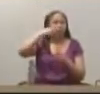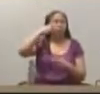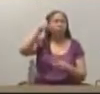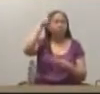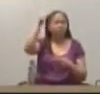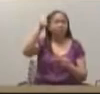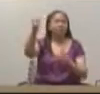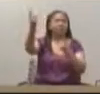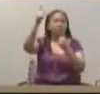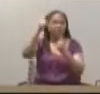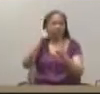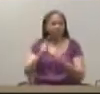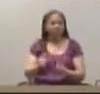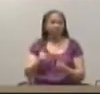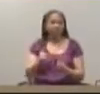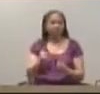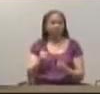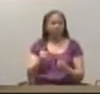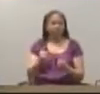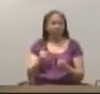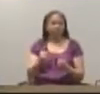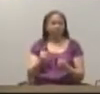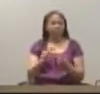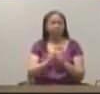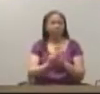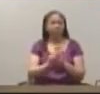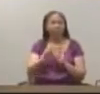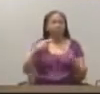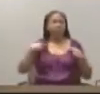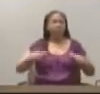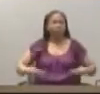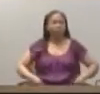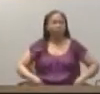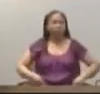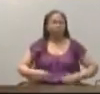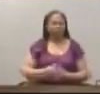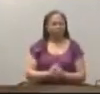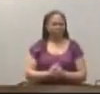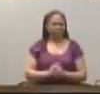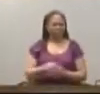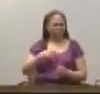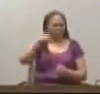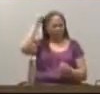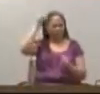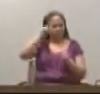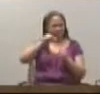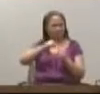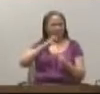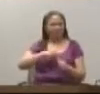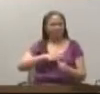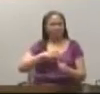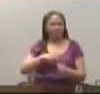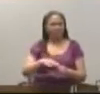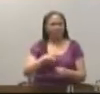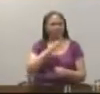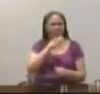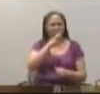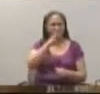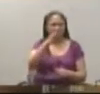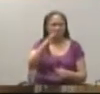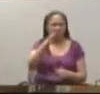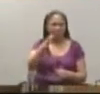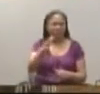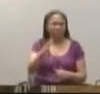onto the human person. It reminds me of my grandmother. My grandmother could stick her thumb in the